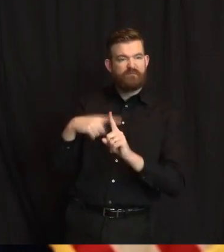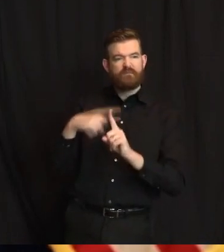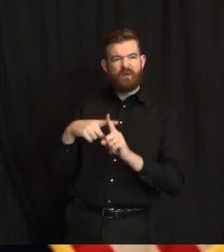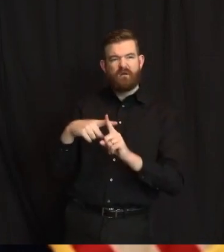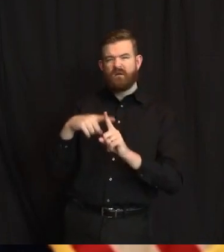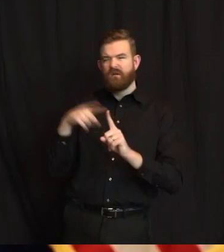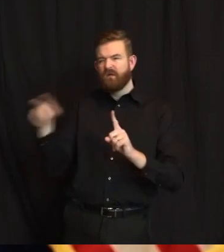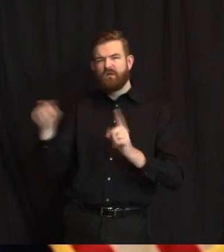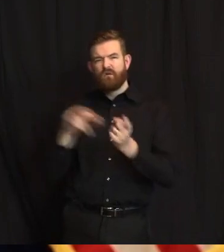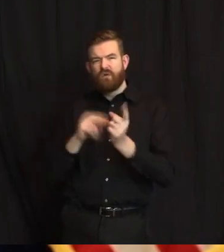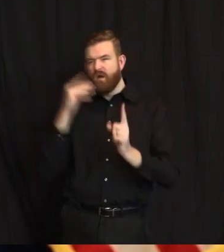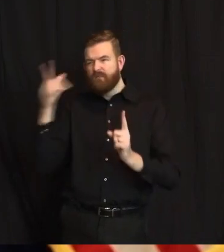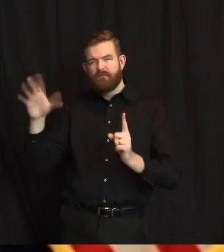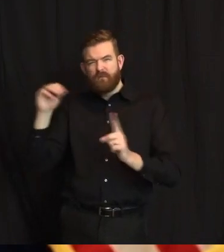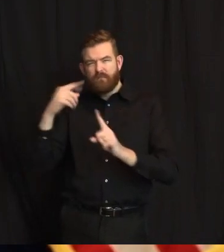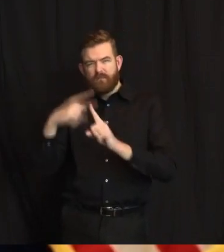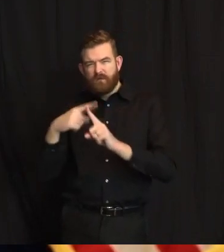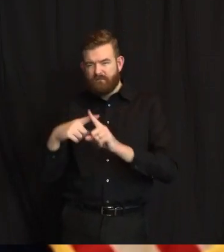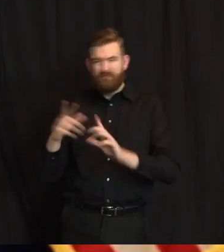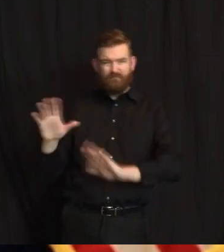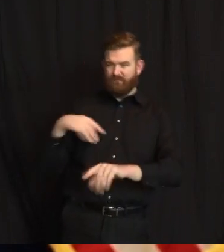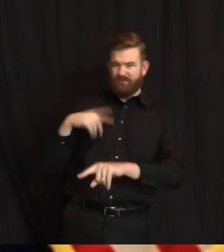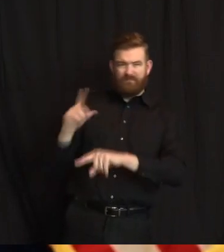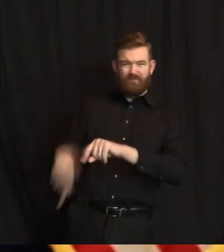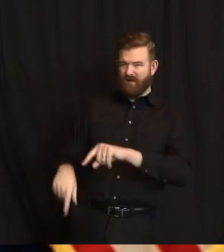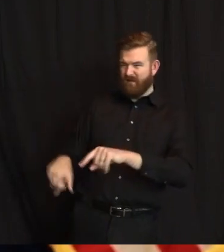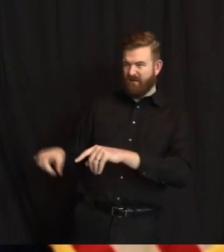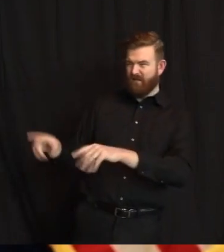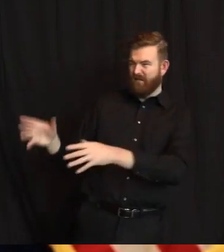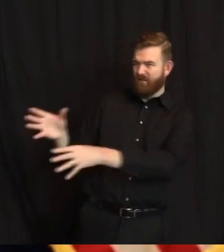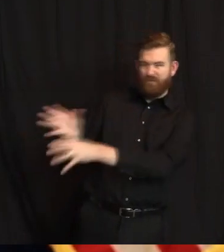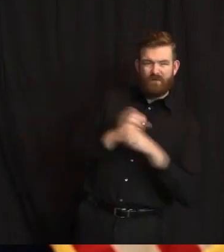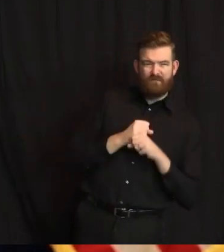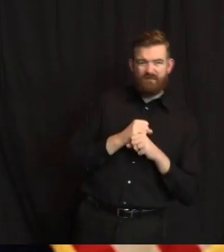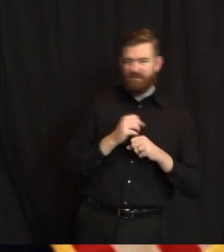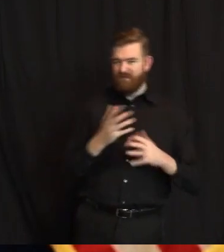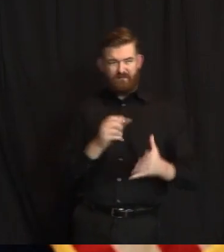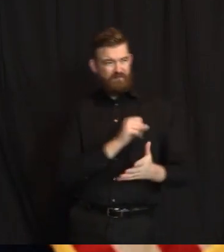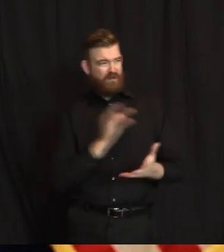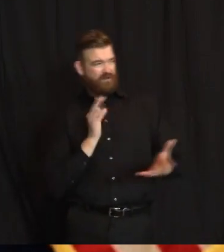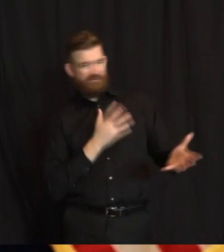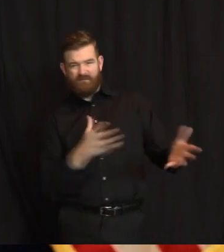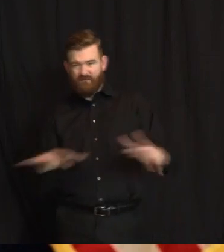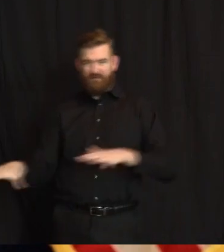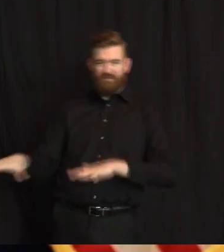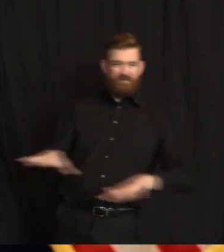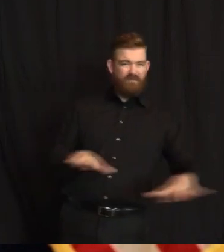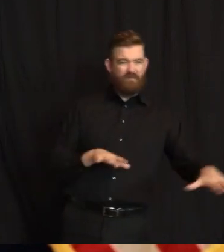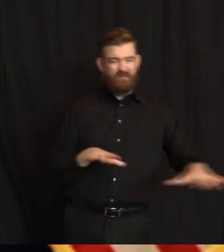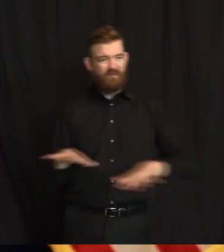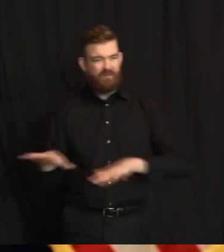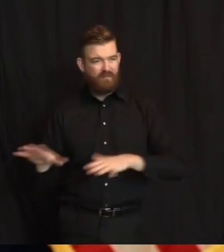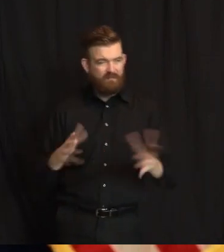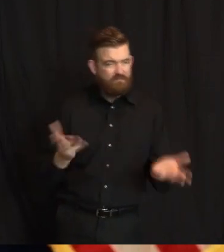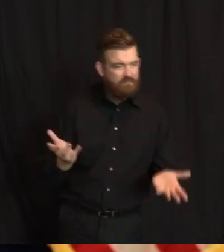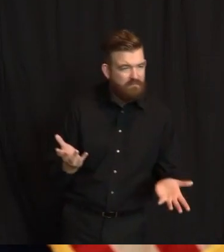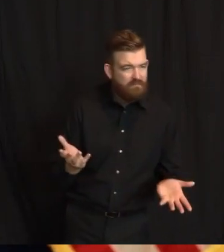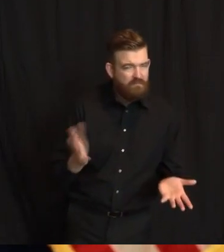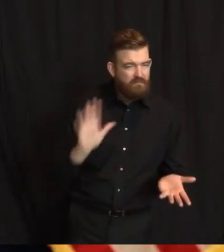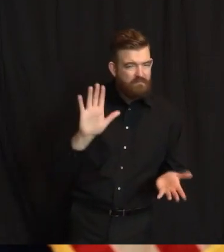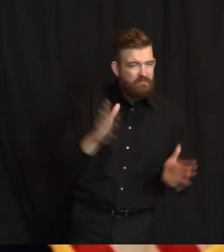this. So how realistic, how practical, in the light of that sort of thing, is that plan?